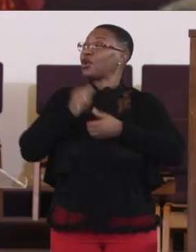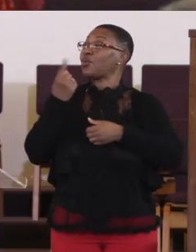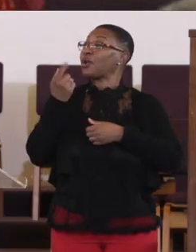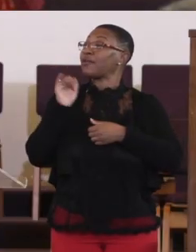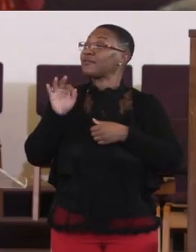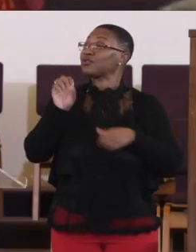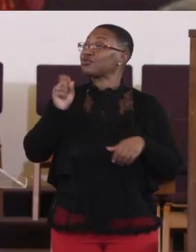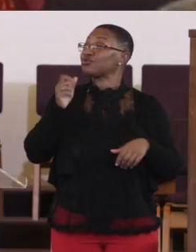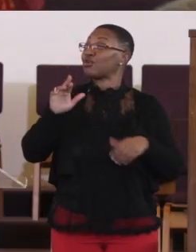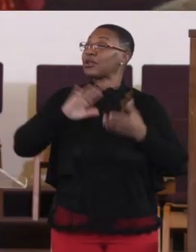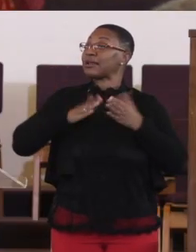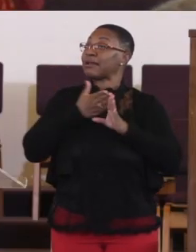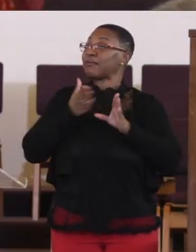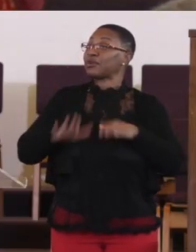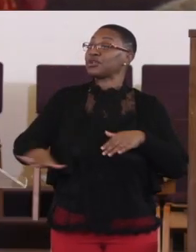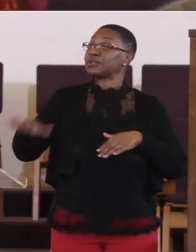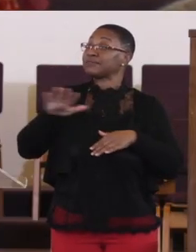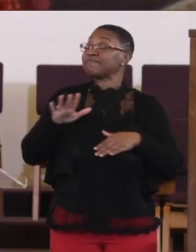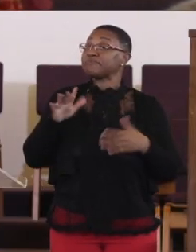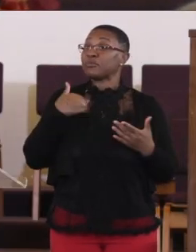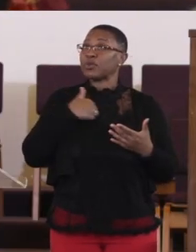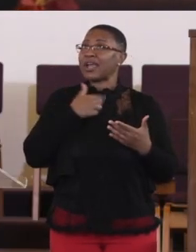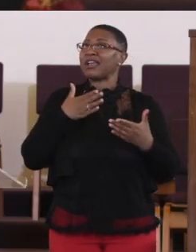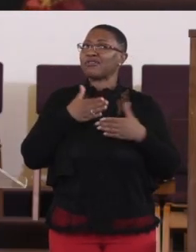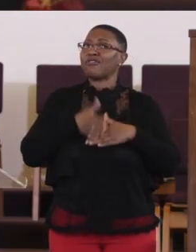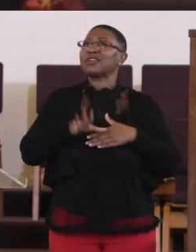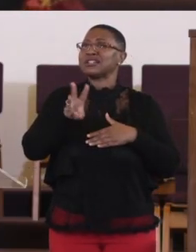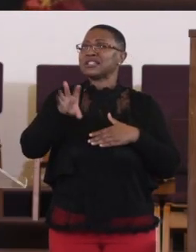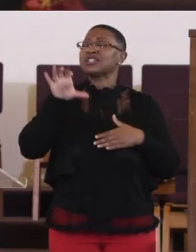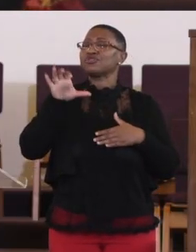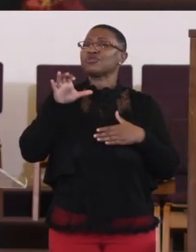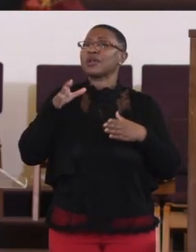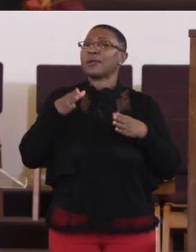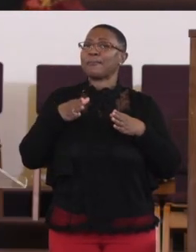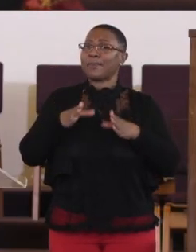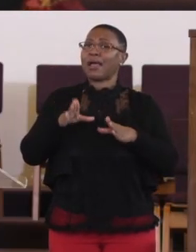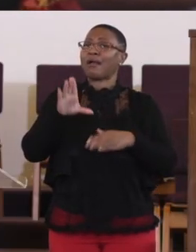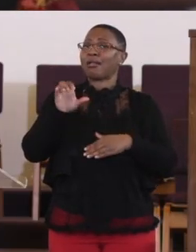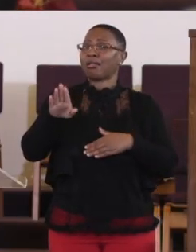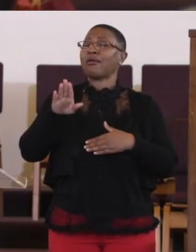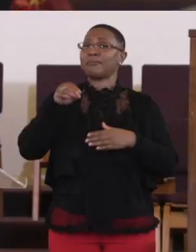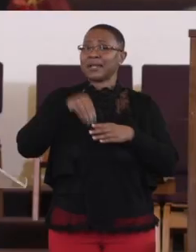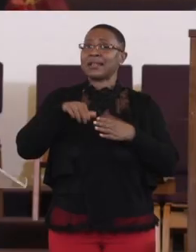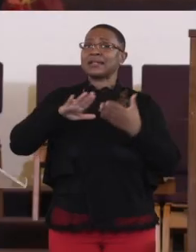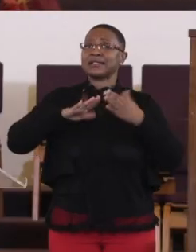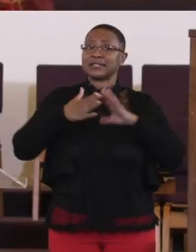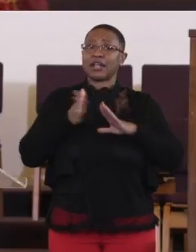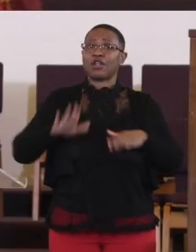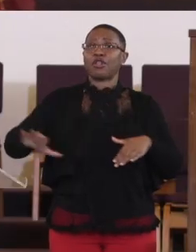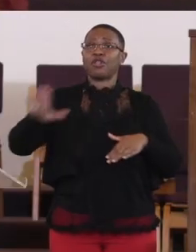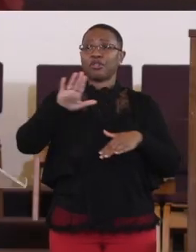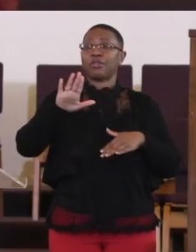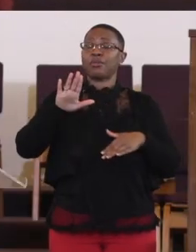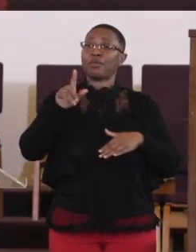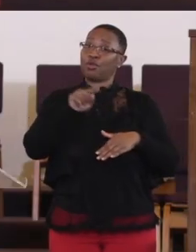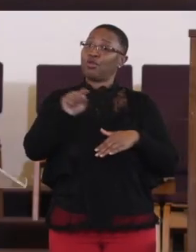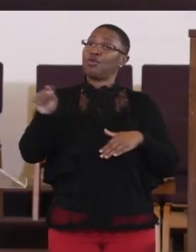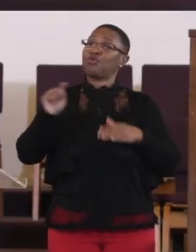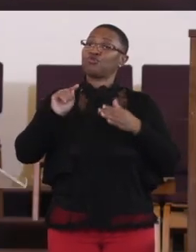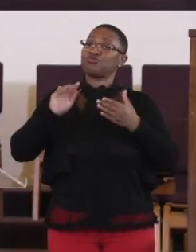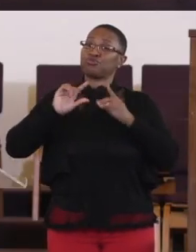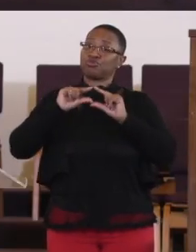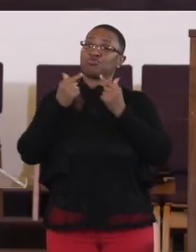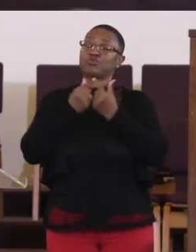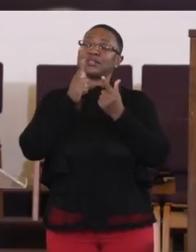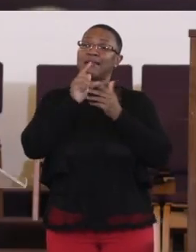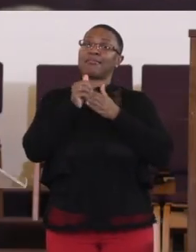solar neighborhoods. We have 600 block club presidents in this city, and their groups have been the one that have driven so